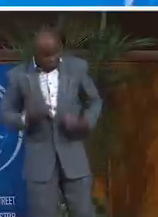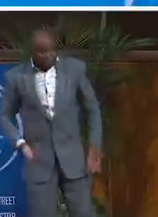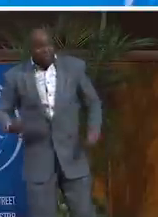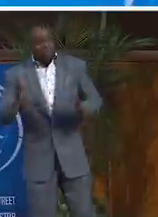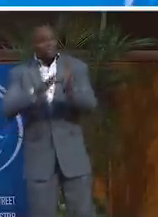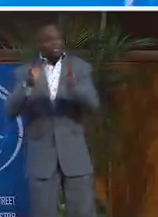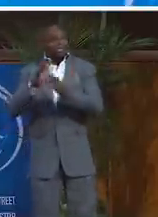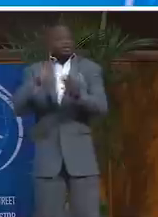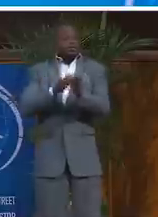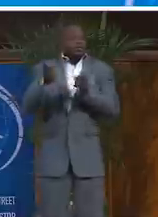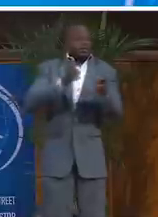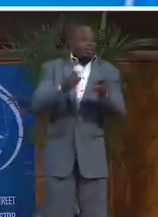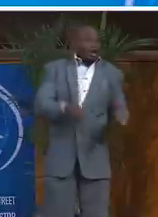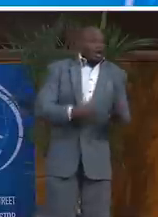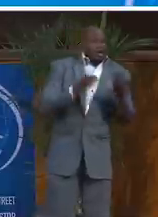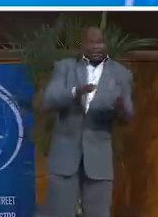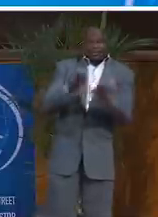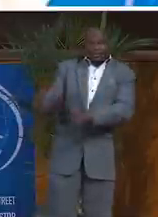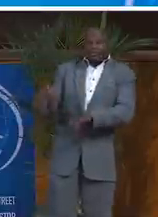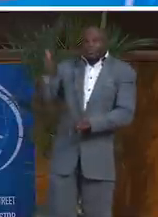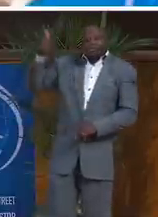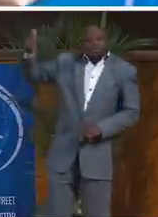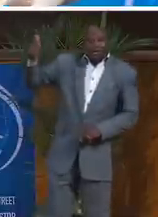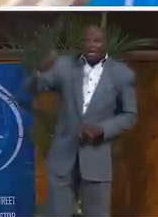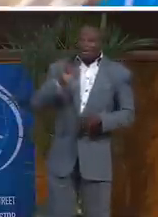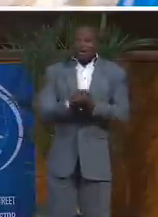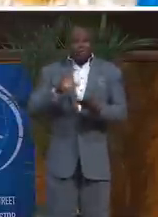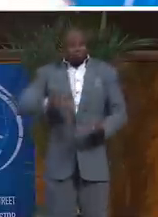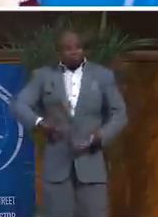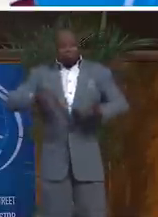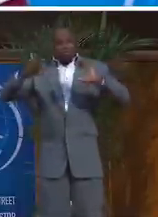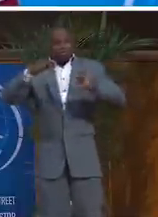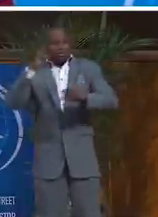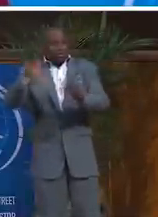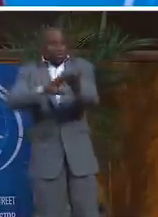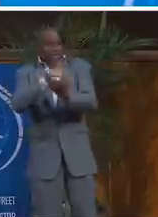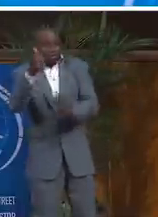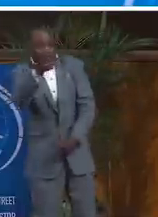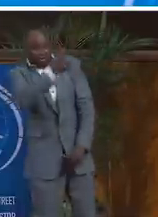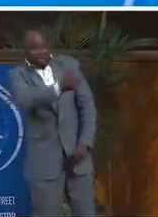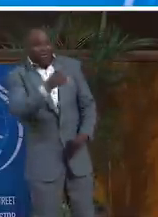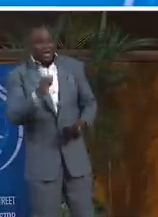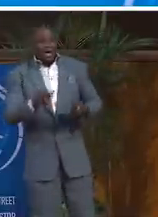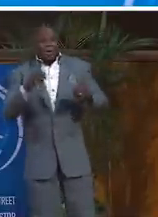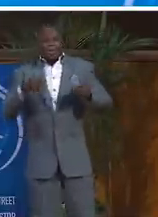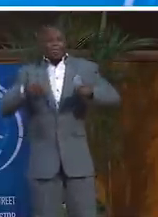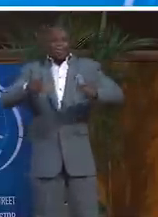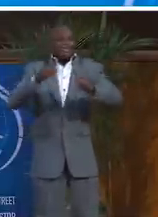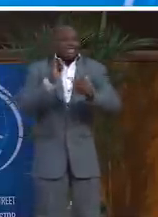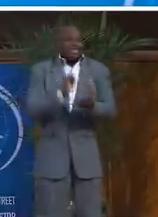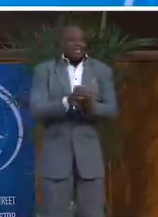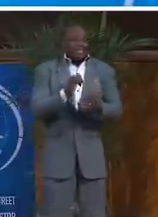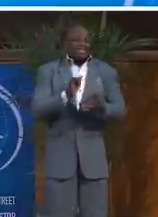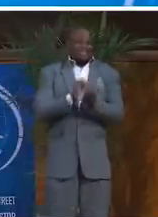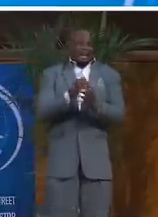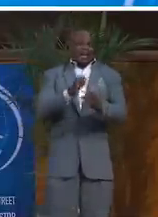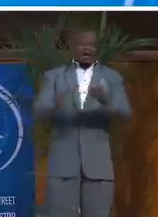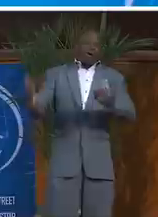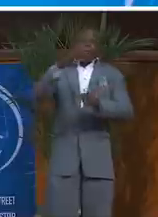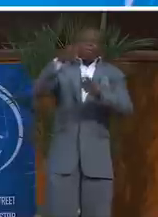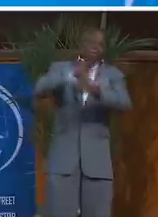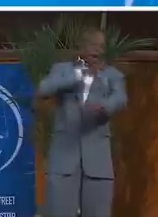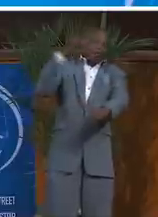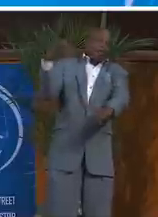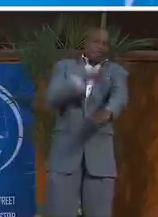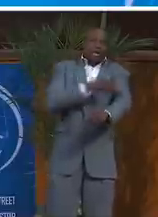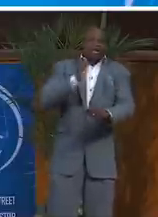who holds life and death in my hand. Don't get it twisted. Domitian is not omnipotent. Domitian is not God.